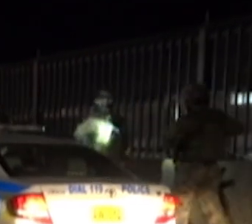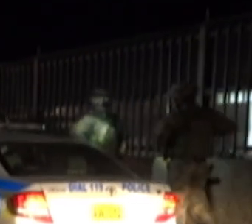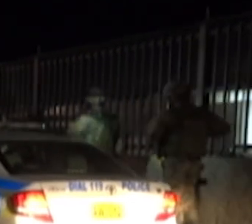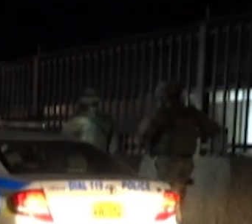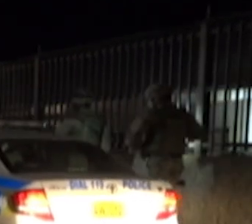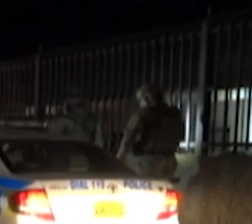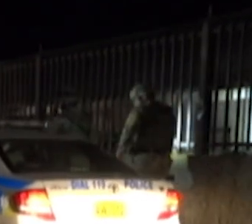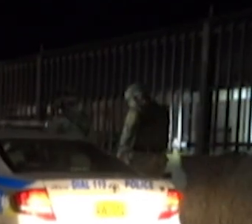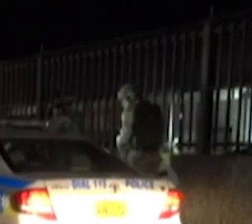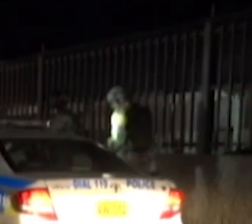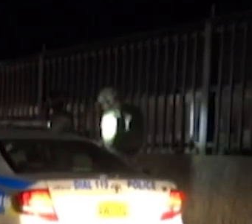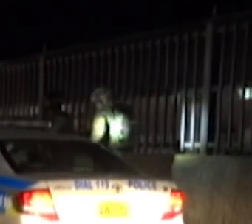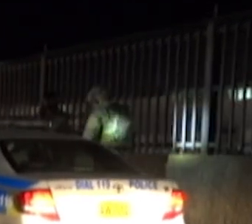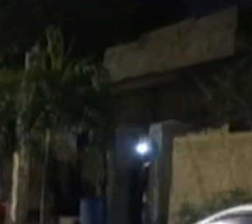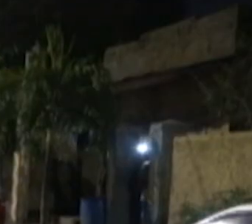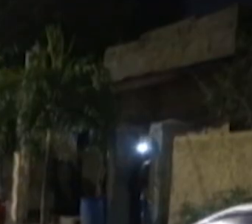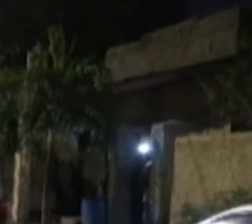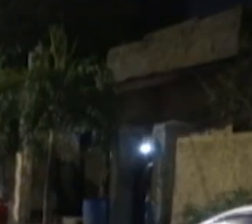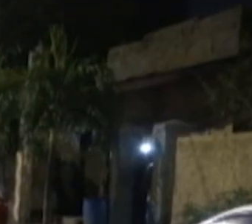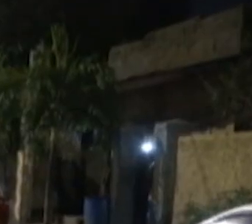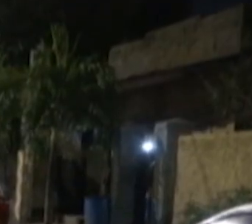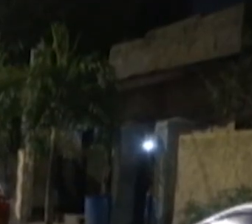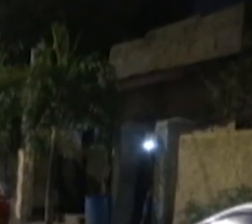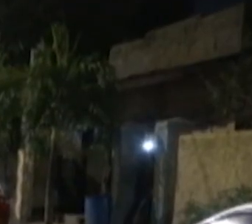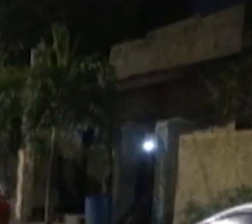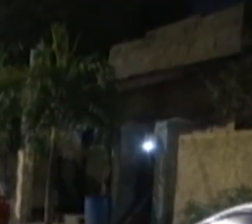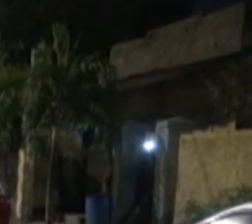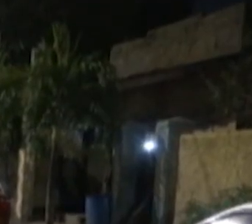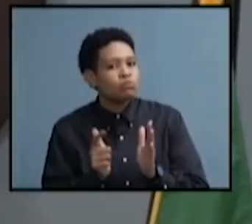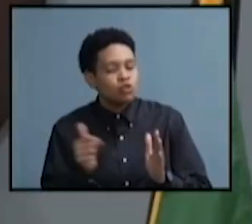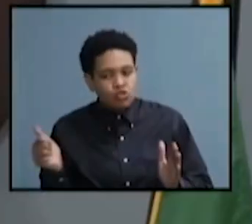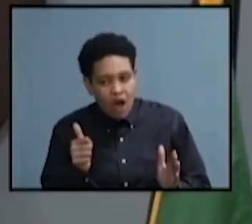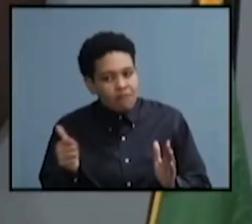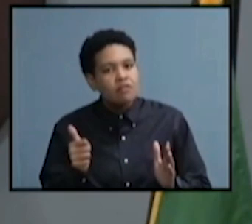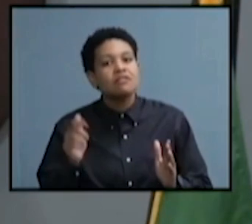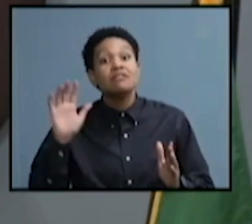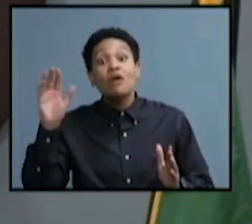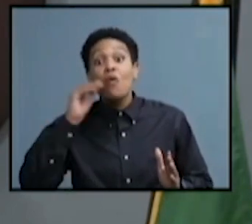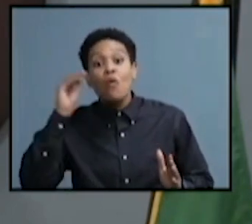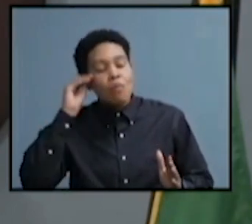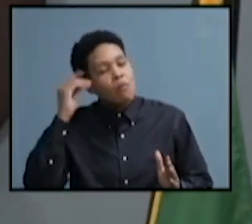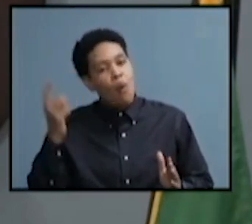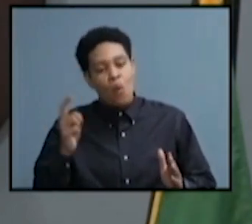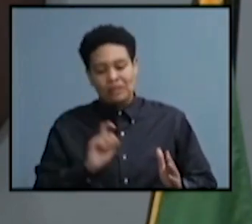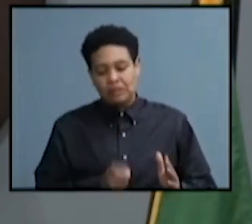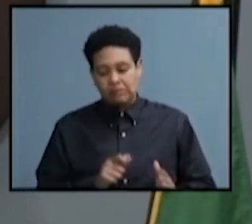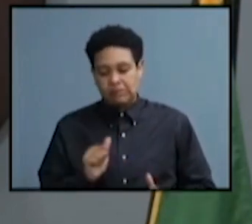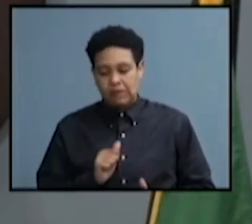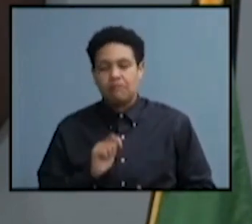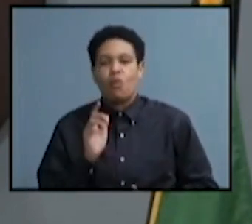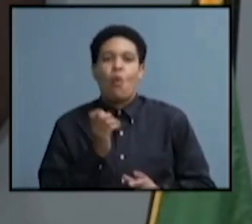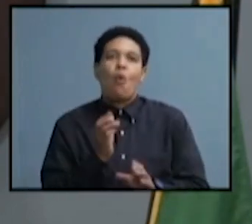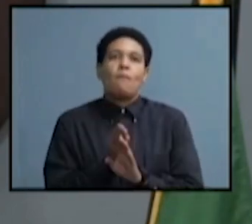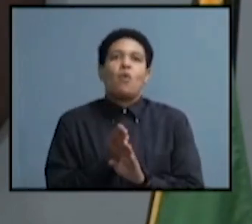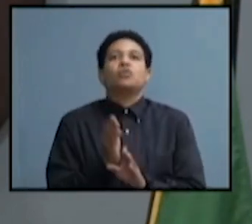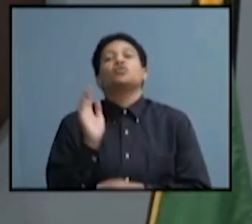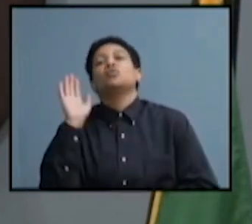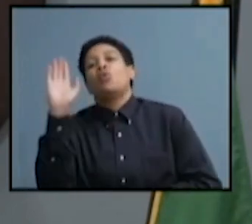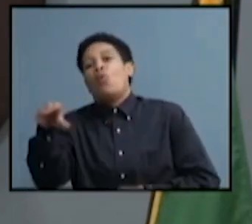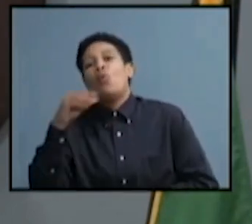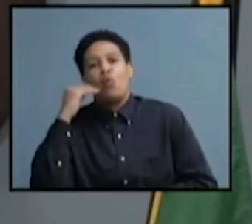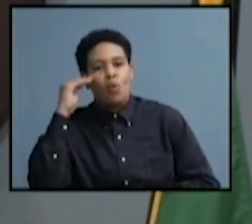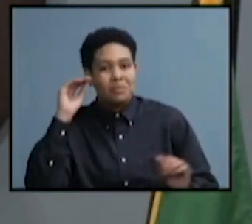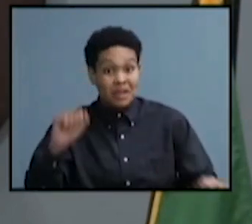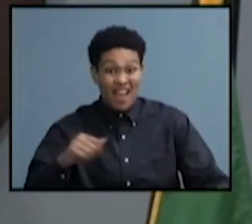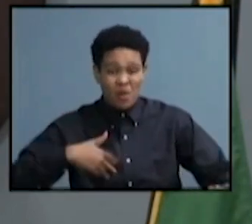curfew will start at 10 p.m. to 5 a.m. the following day. We have not specified opening or closing hours